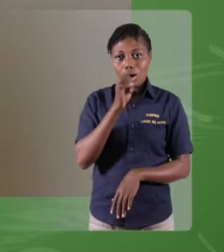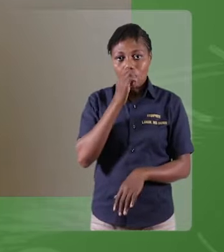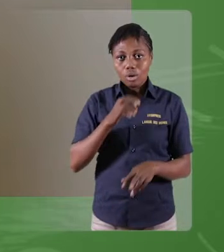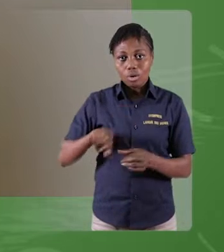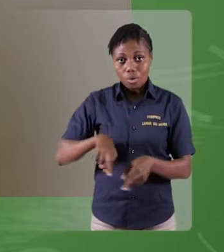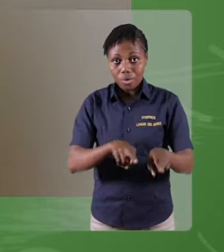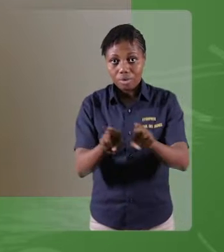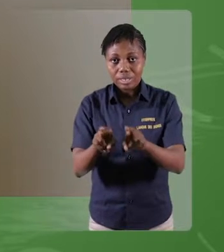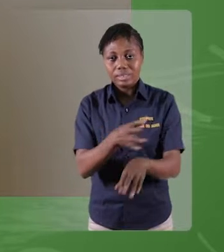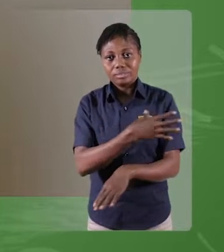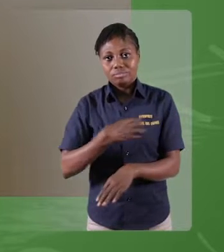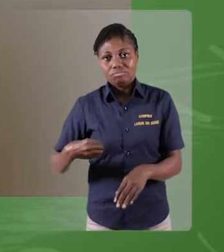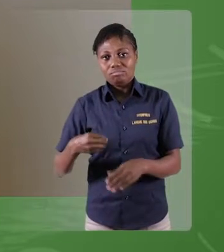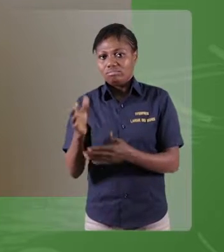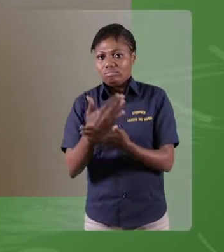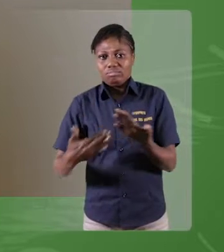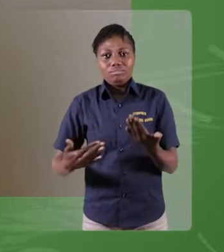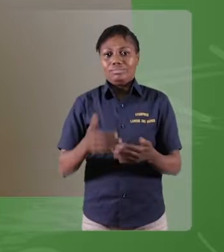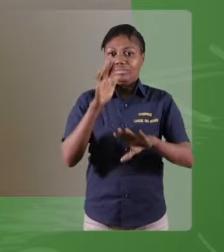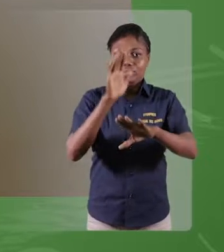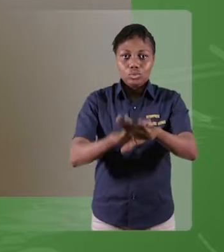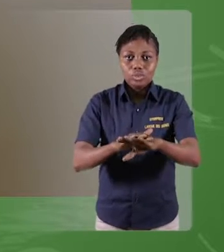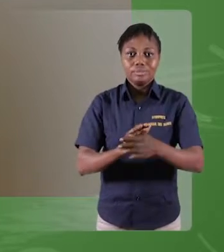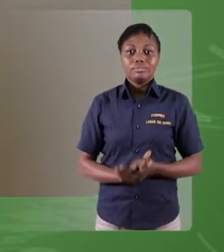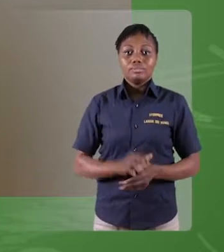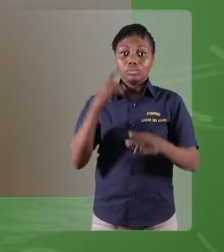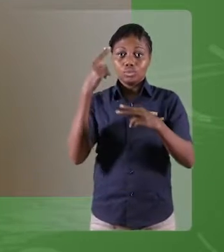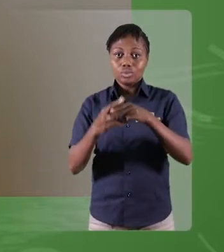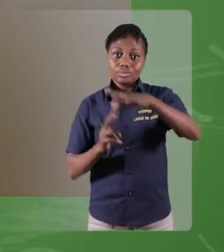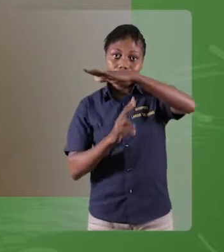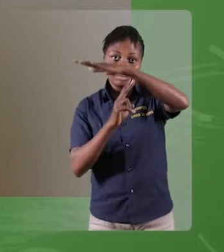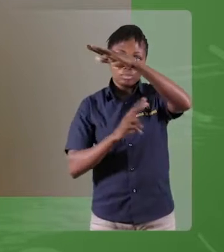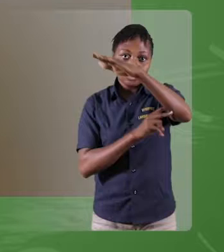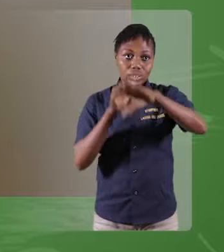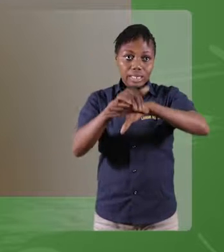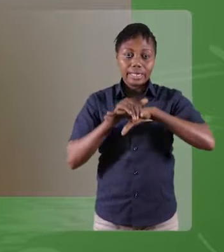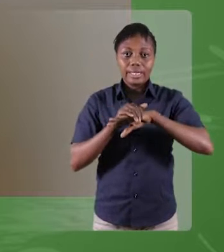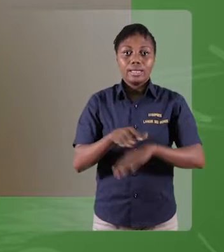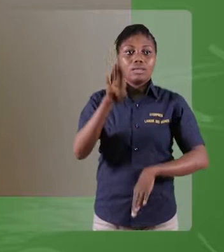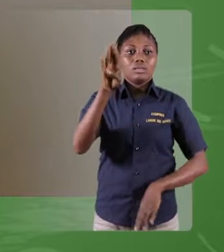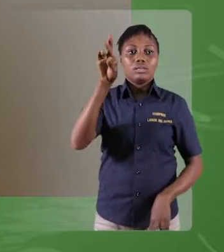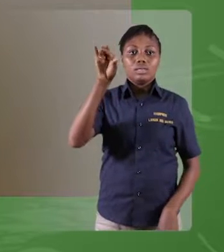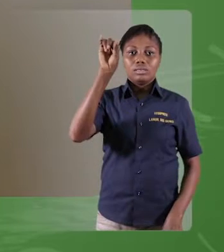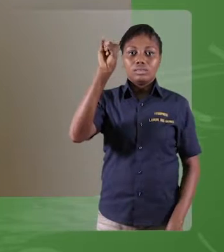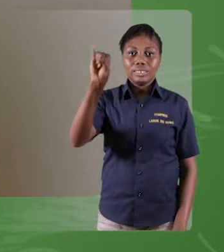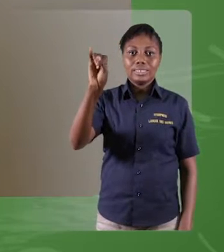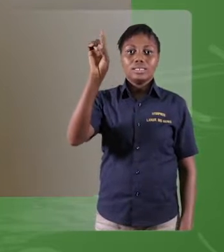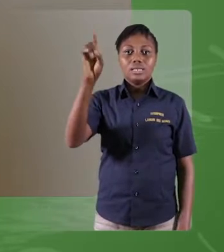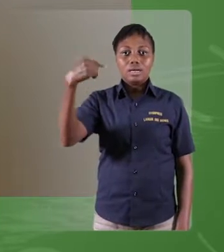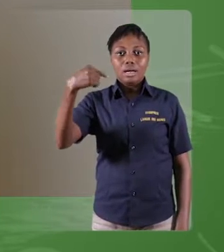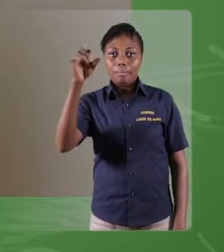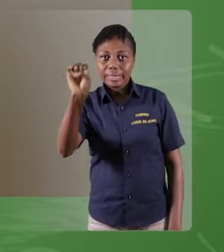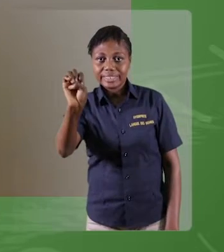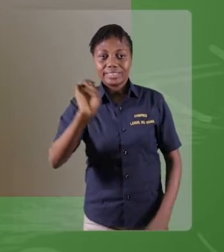river and something on it, and this is called a bridge. A bridge.